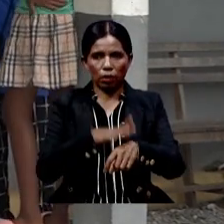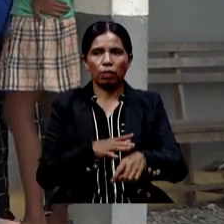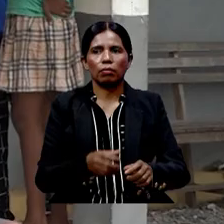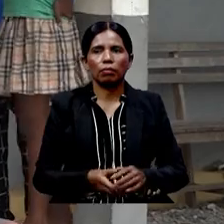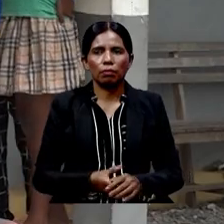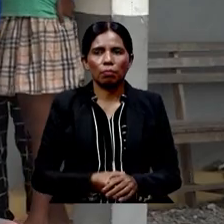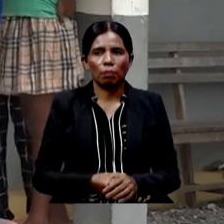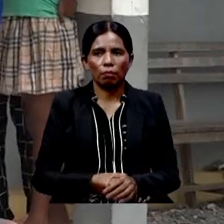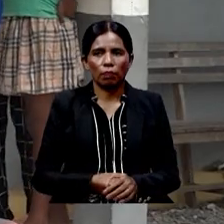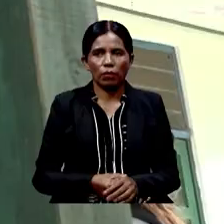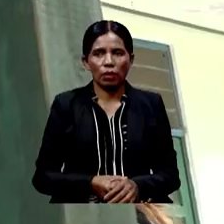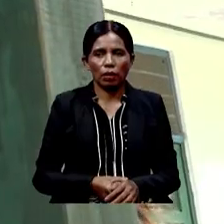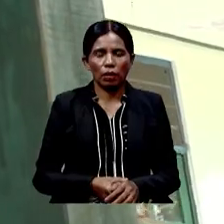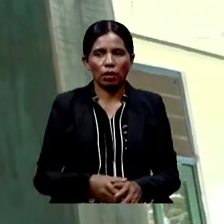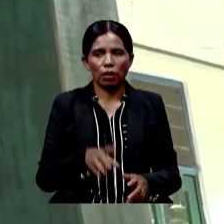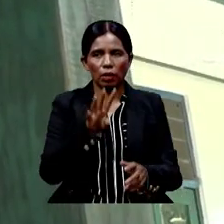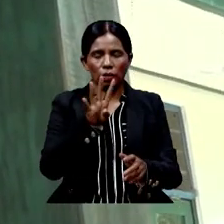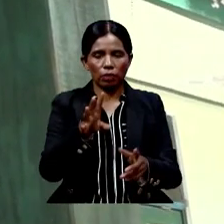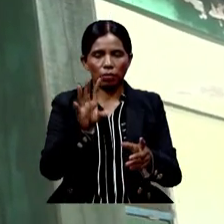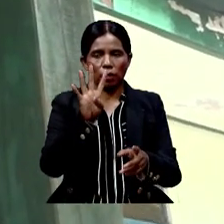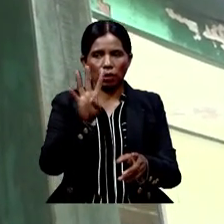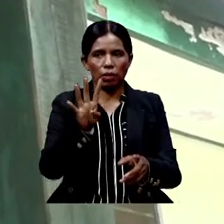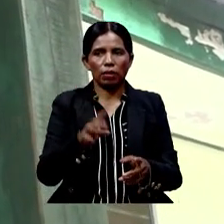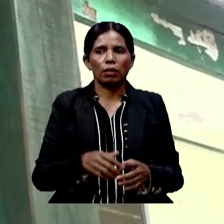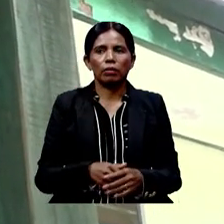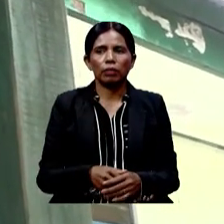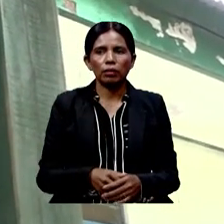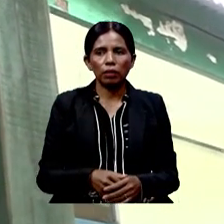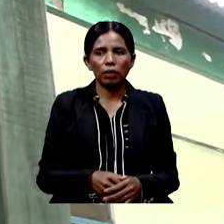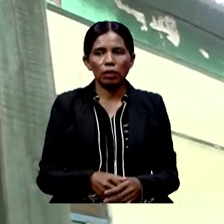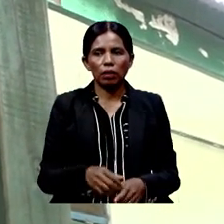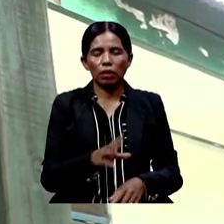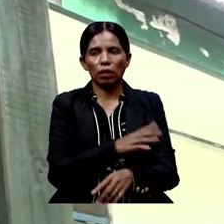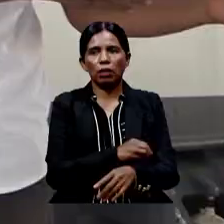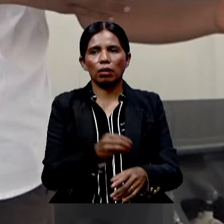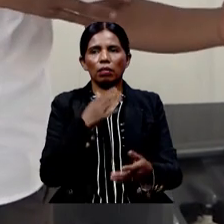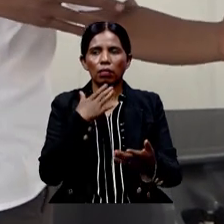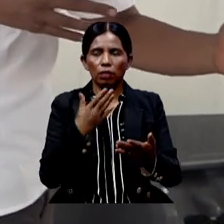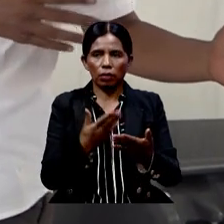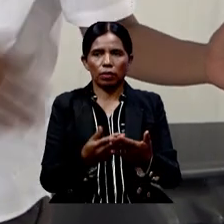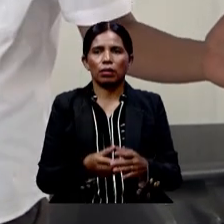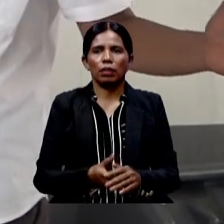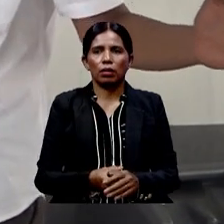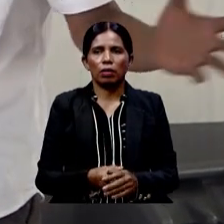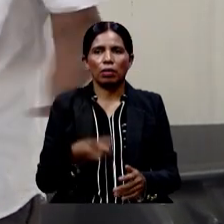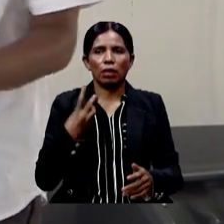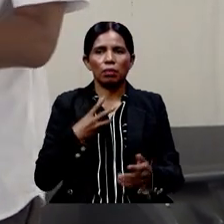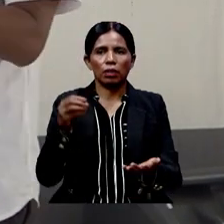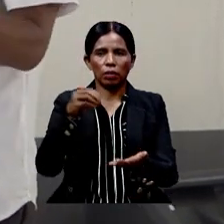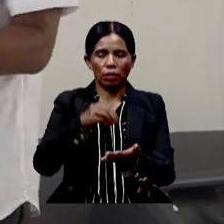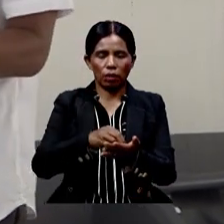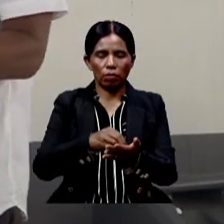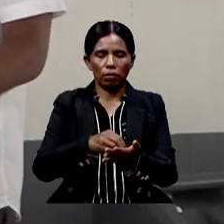ite ya buat wing hati dan bele sirne tamba se o kwanti dare itua anto ami se tau de te sen